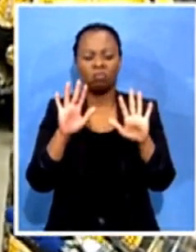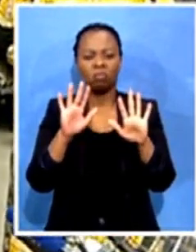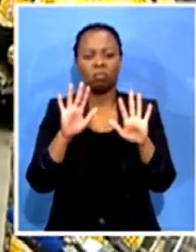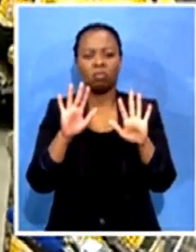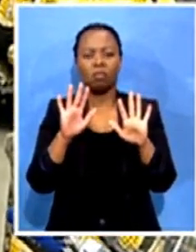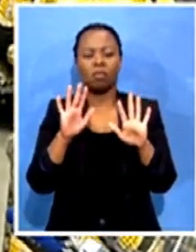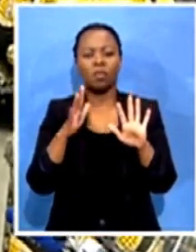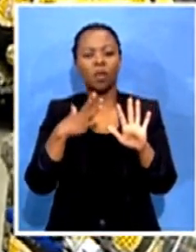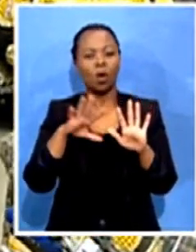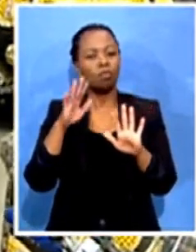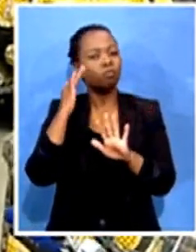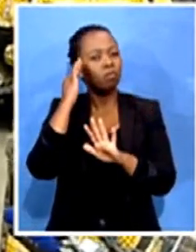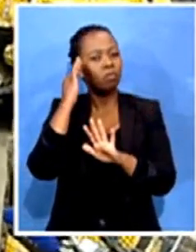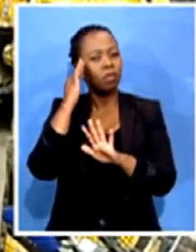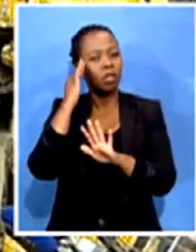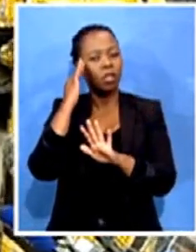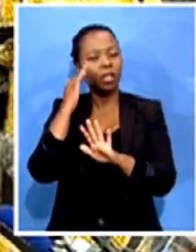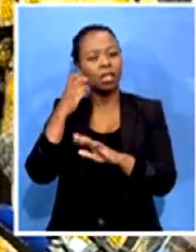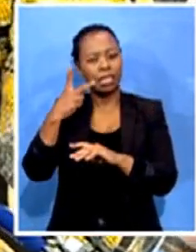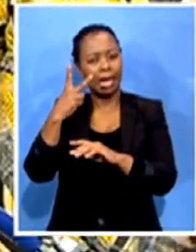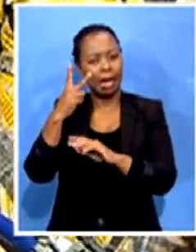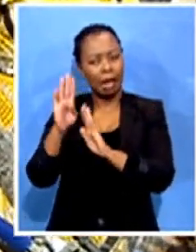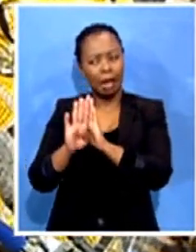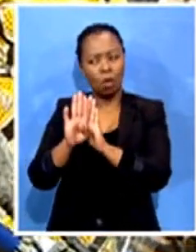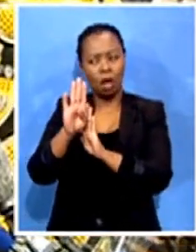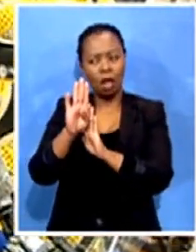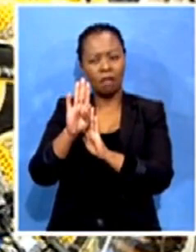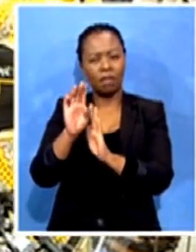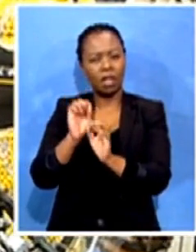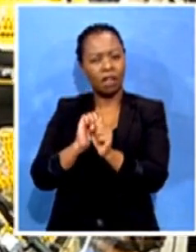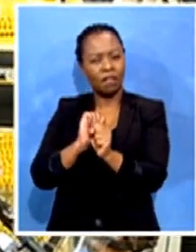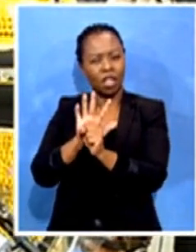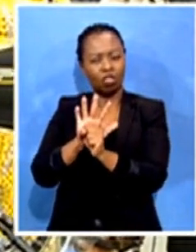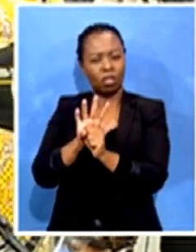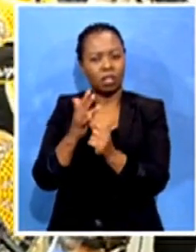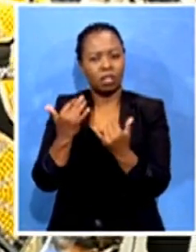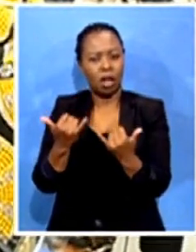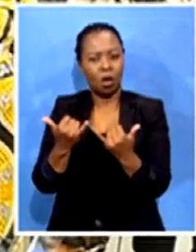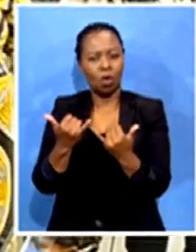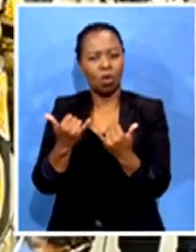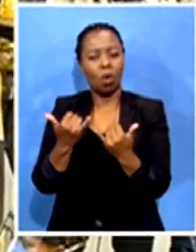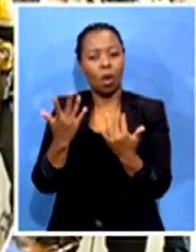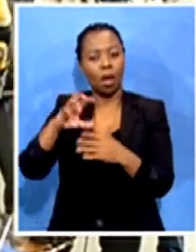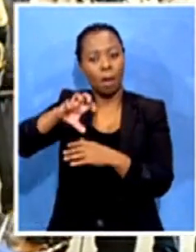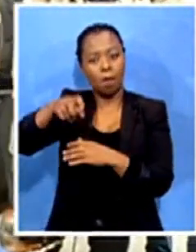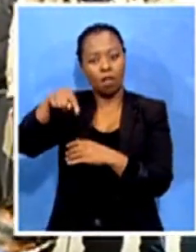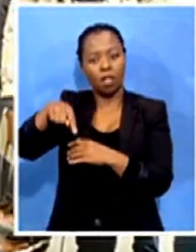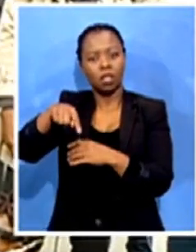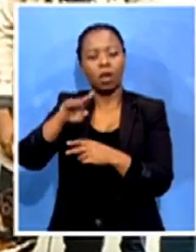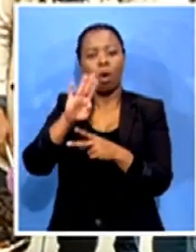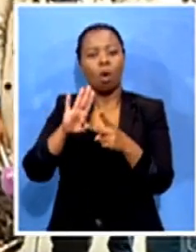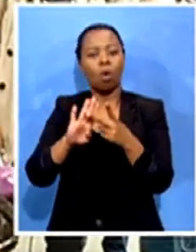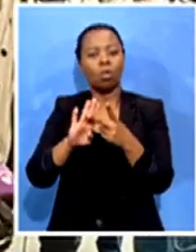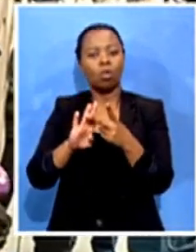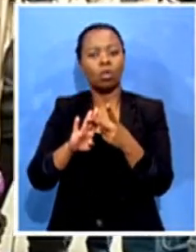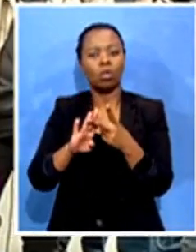second wave on infections on healthcare workers in the province, and also if there's maybe an update on if there